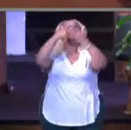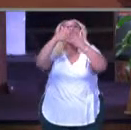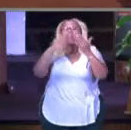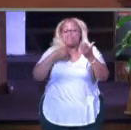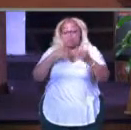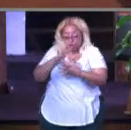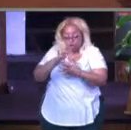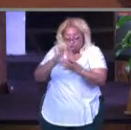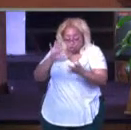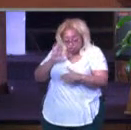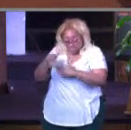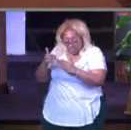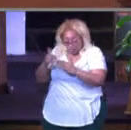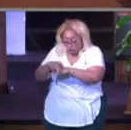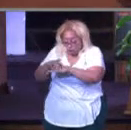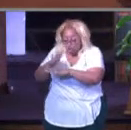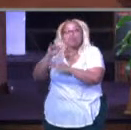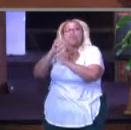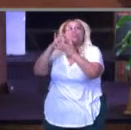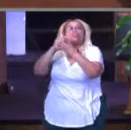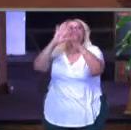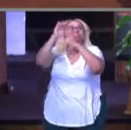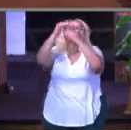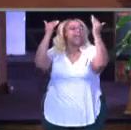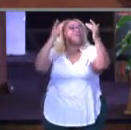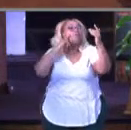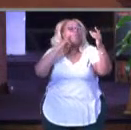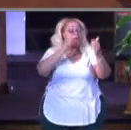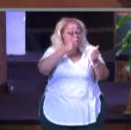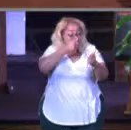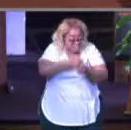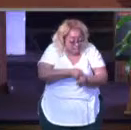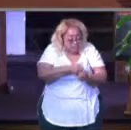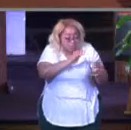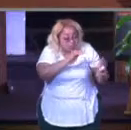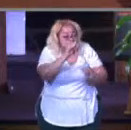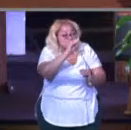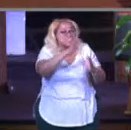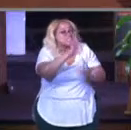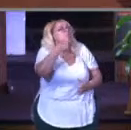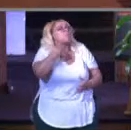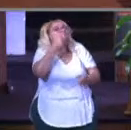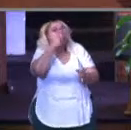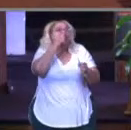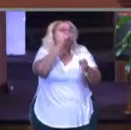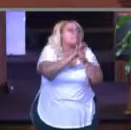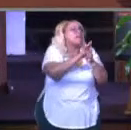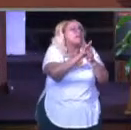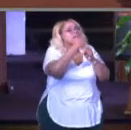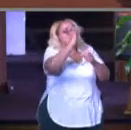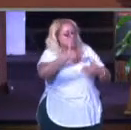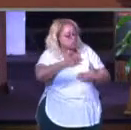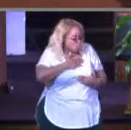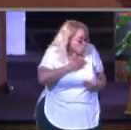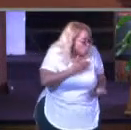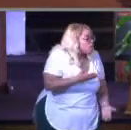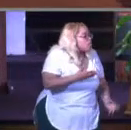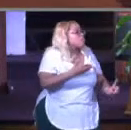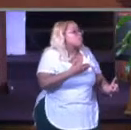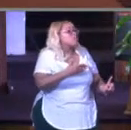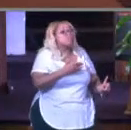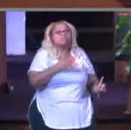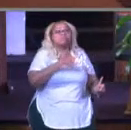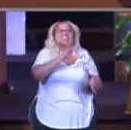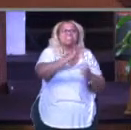Whatever we loose on earth is loosed in heaven. When we obey the movement of the Spirit, we obey God's will. Because